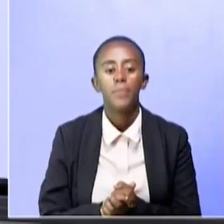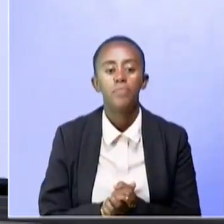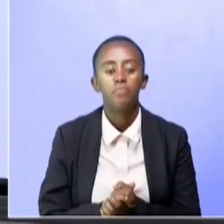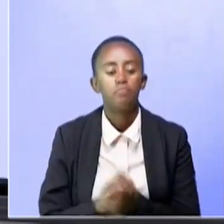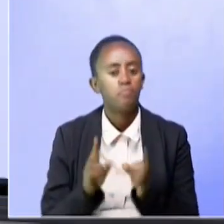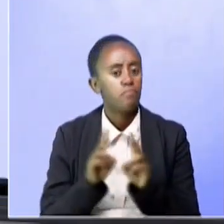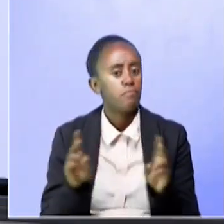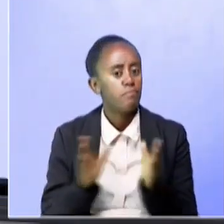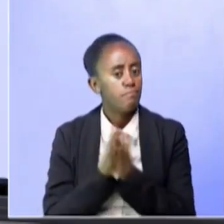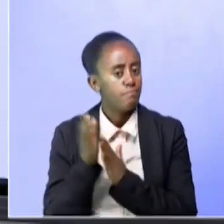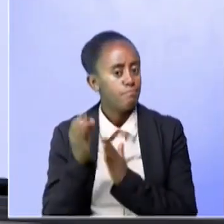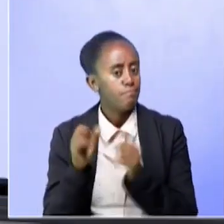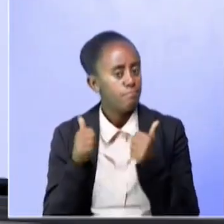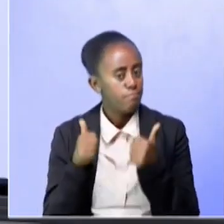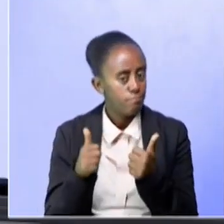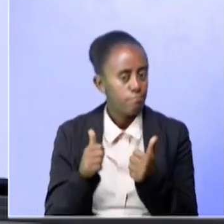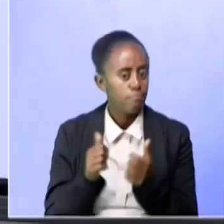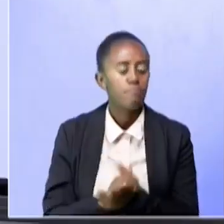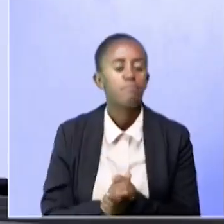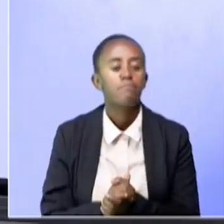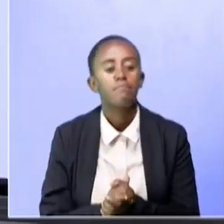Very interesting one.